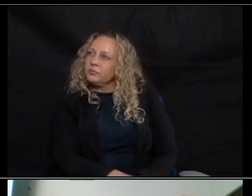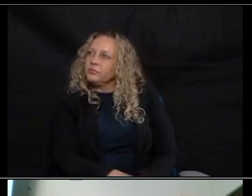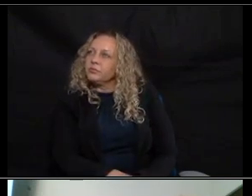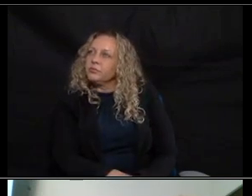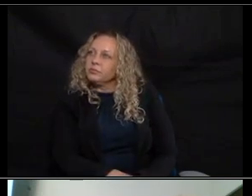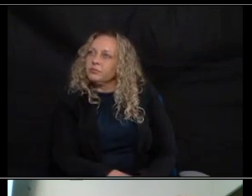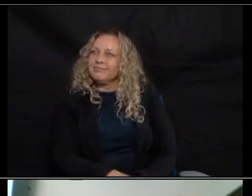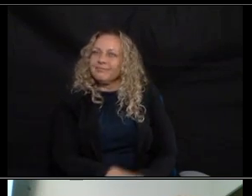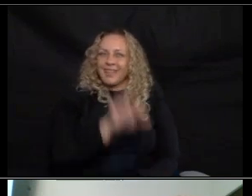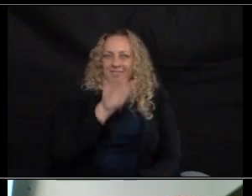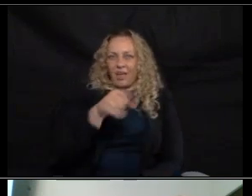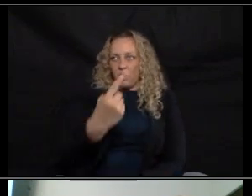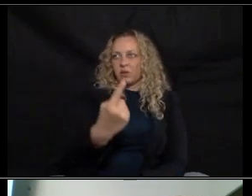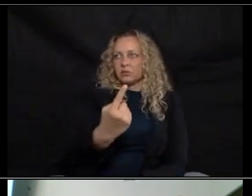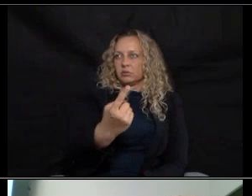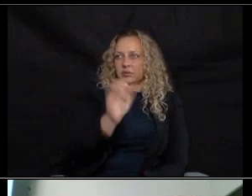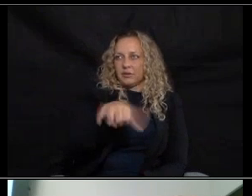There we go.